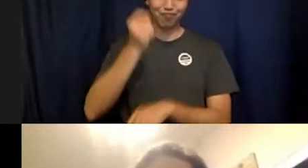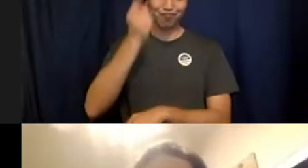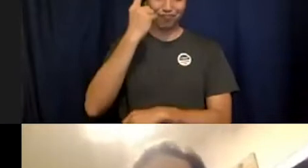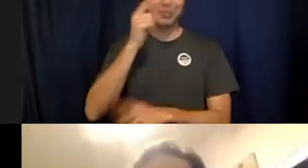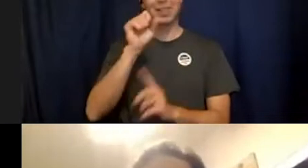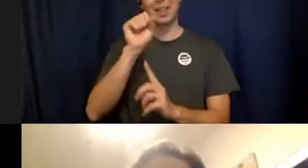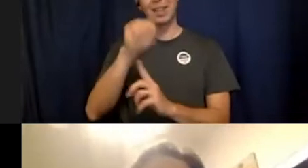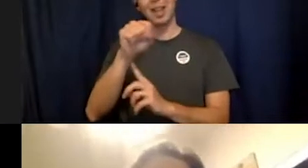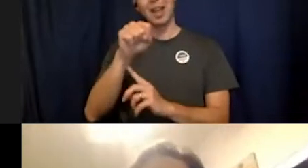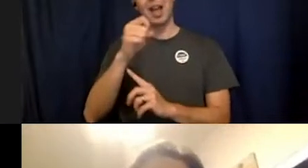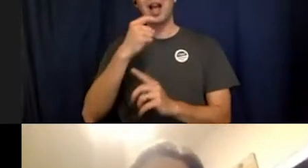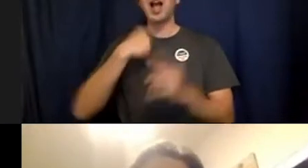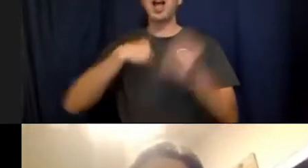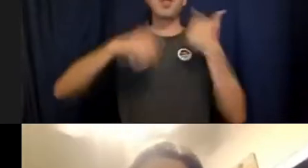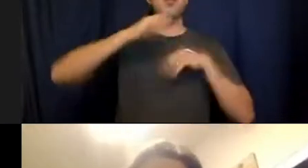sweet.